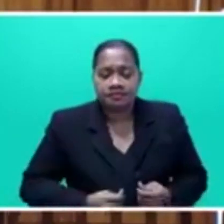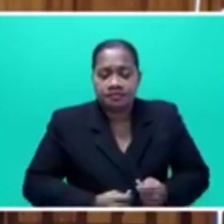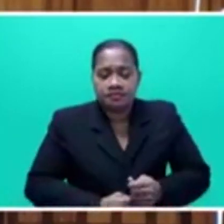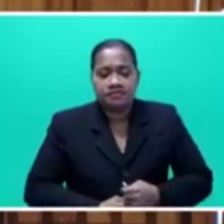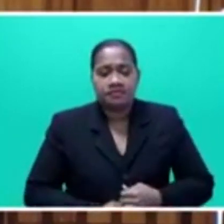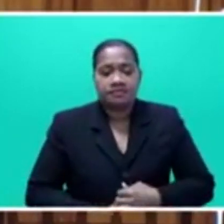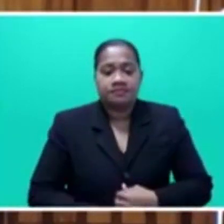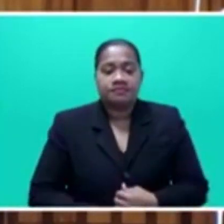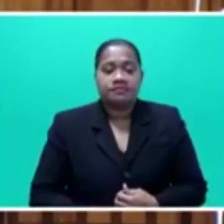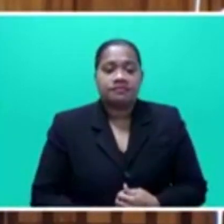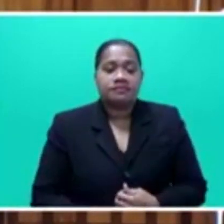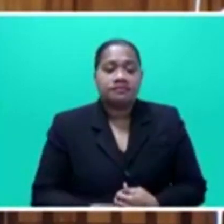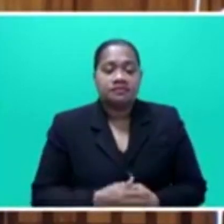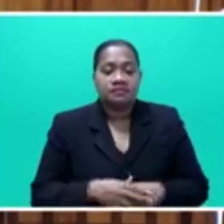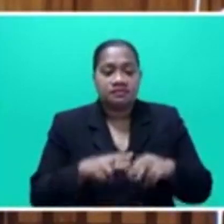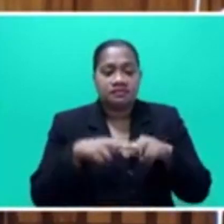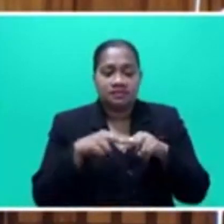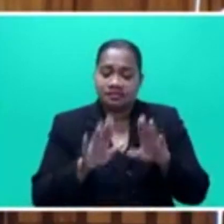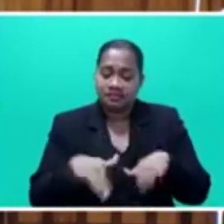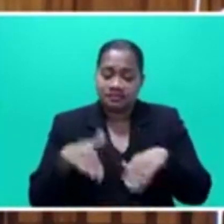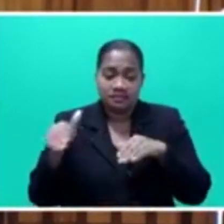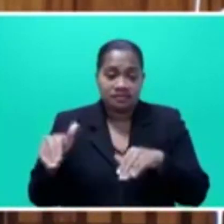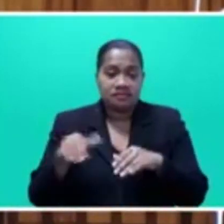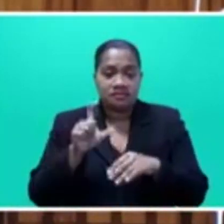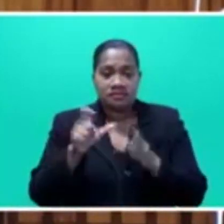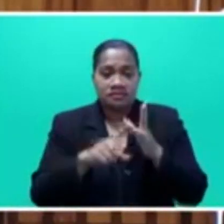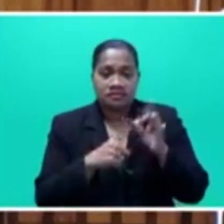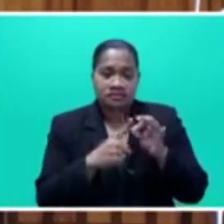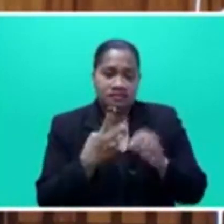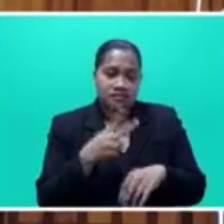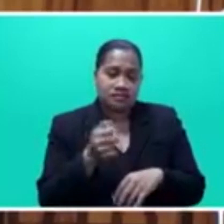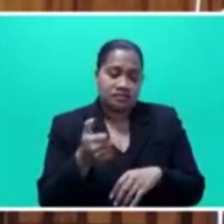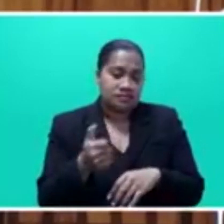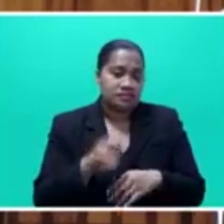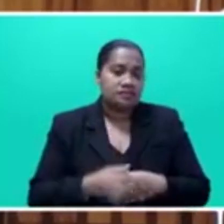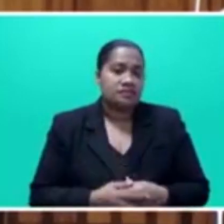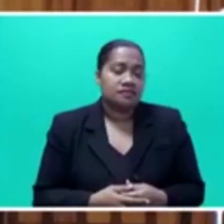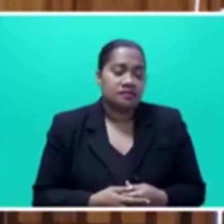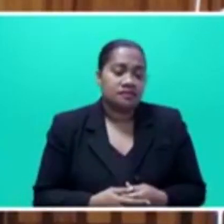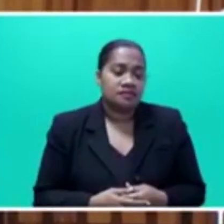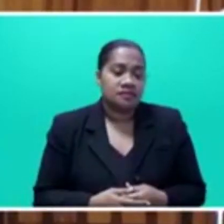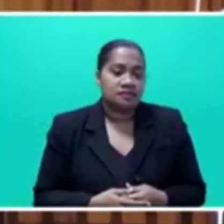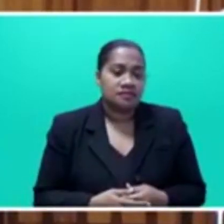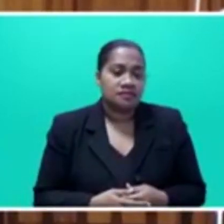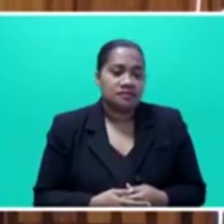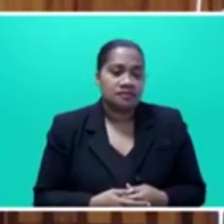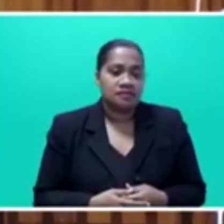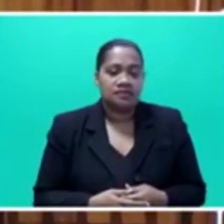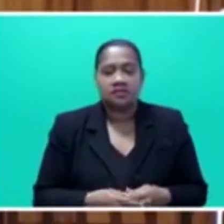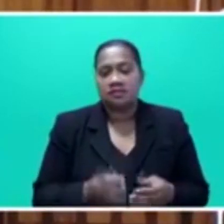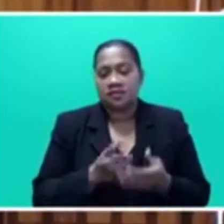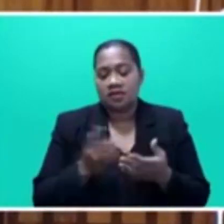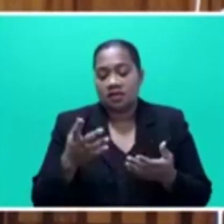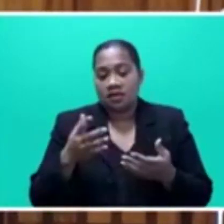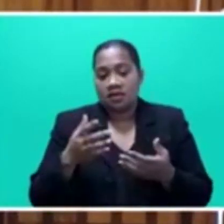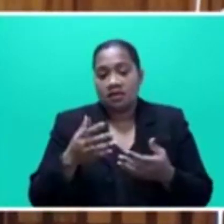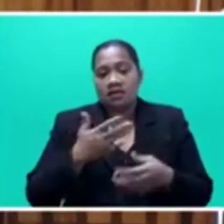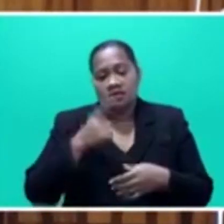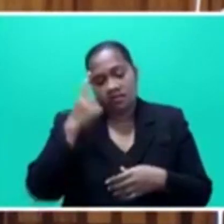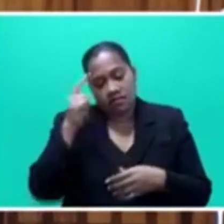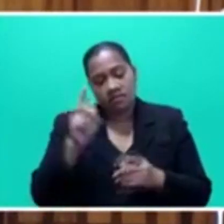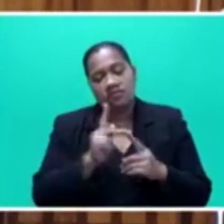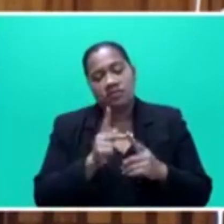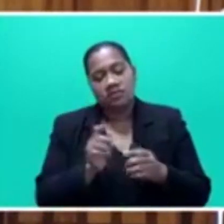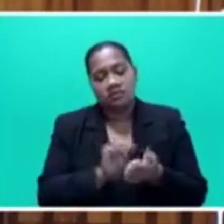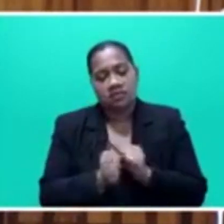Fiji's participation in COP26, particularly by members of opposition, just a taste of the blatant bitterness and division, and also, I think, just a political gain for